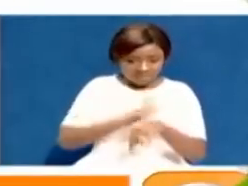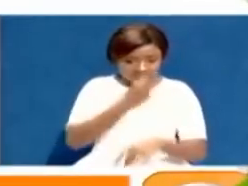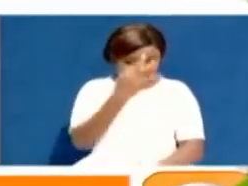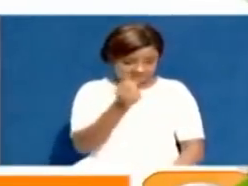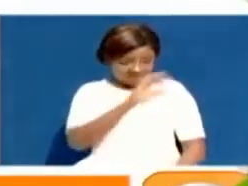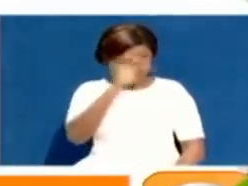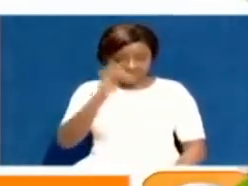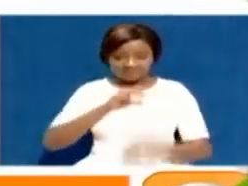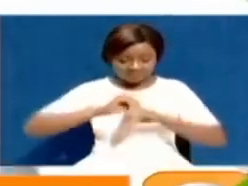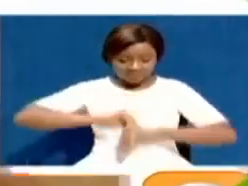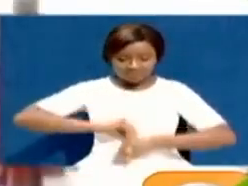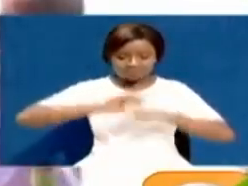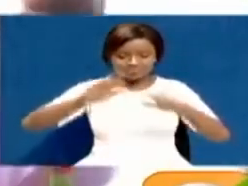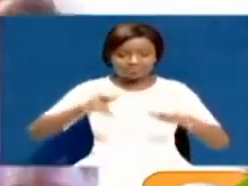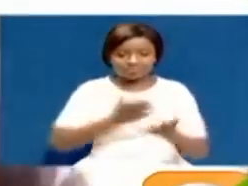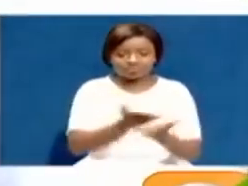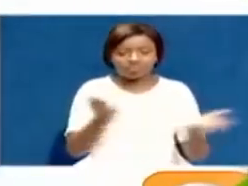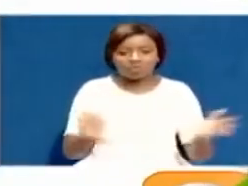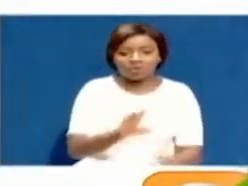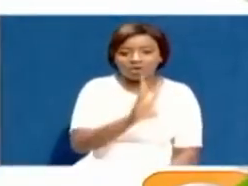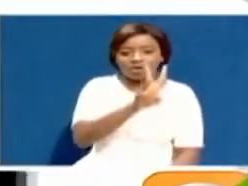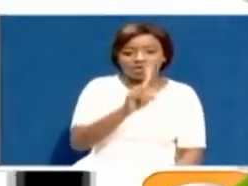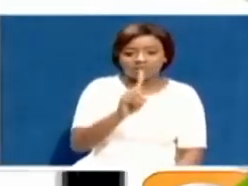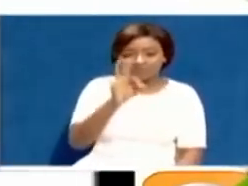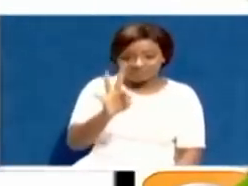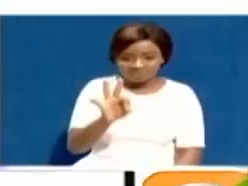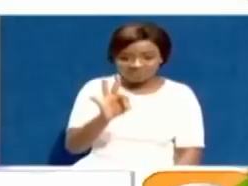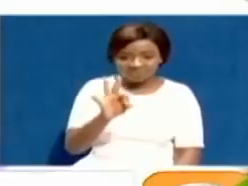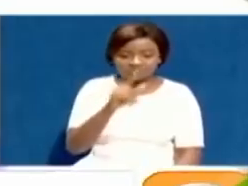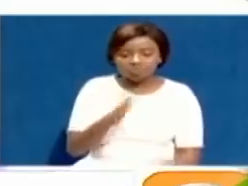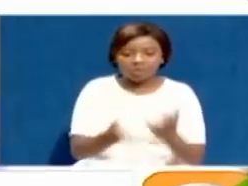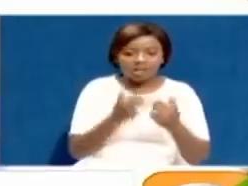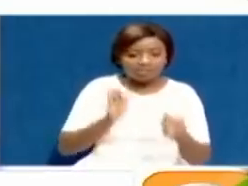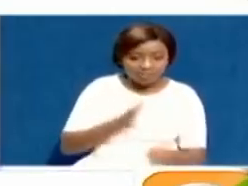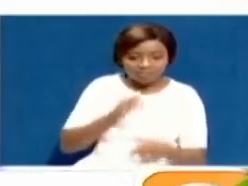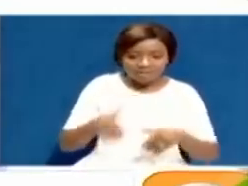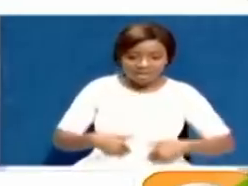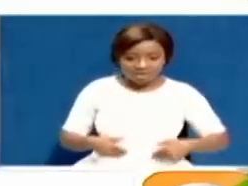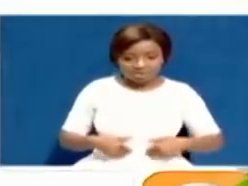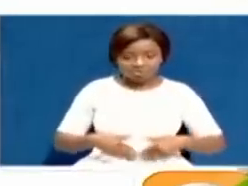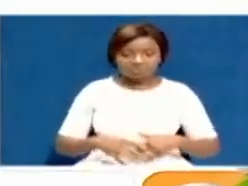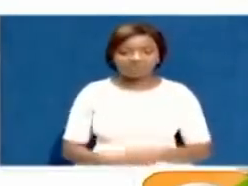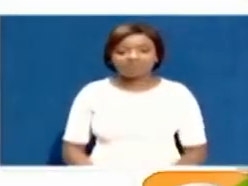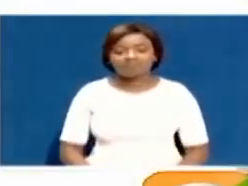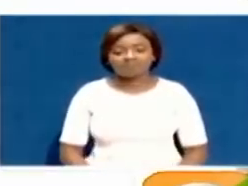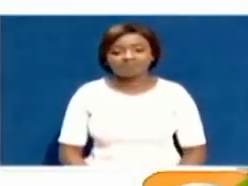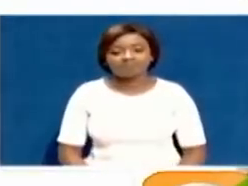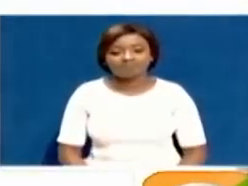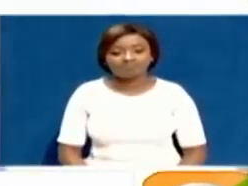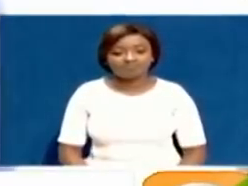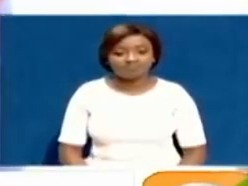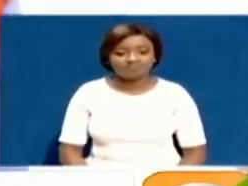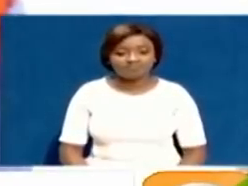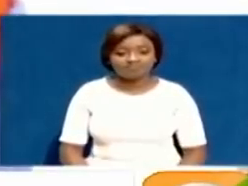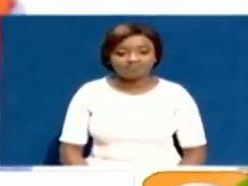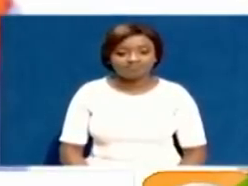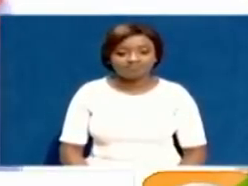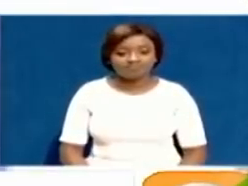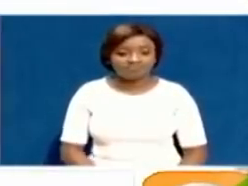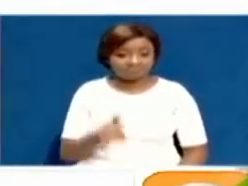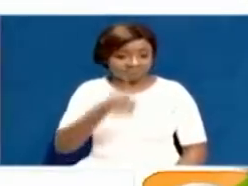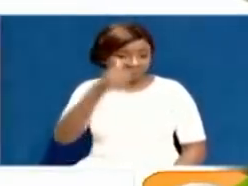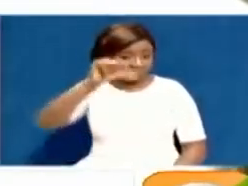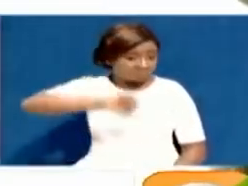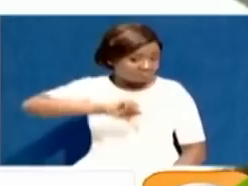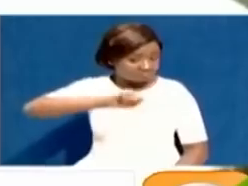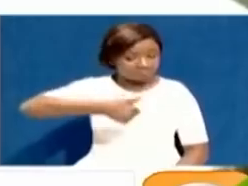Hiyo pesa itakwenda kusaidia miradi ya vijana na kina mama katika kila ward. World Development Fund. Nzuri au mbaya?